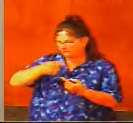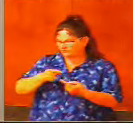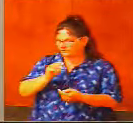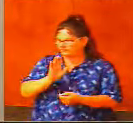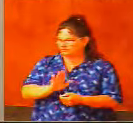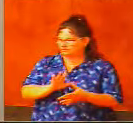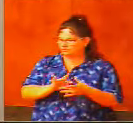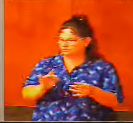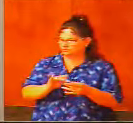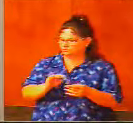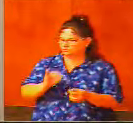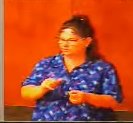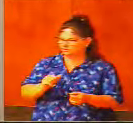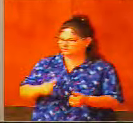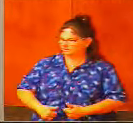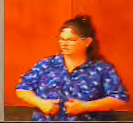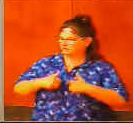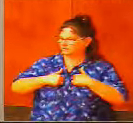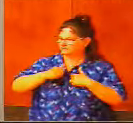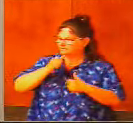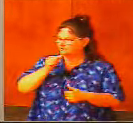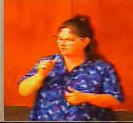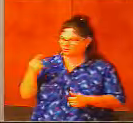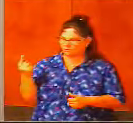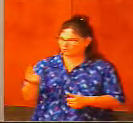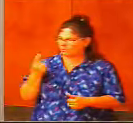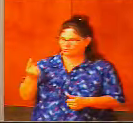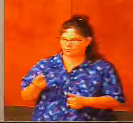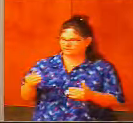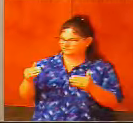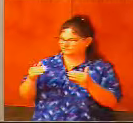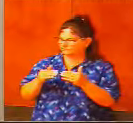life isn't always fair.